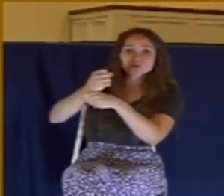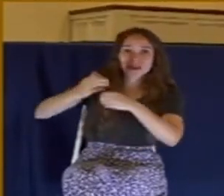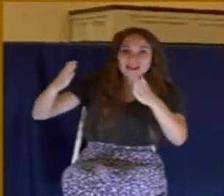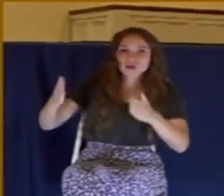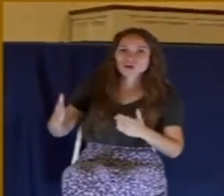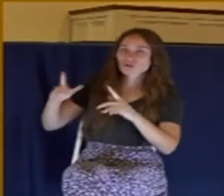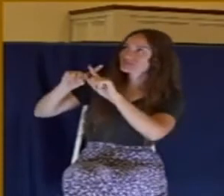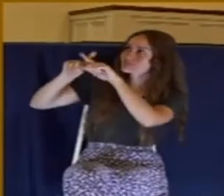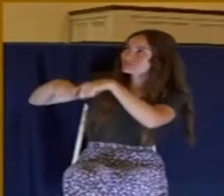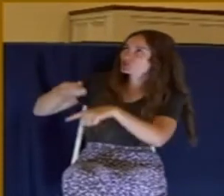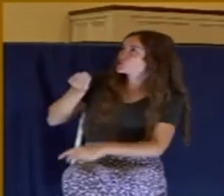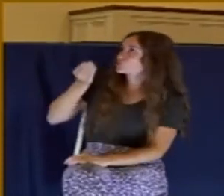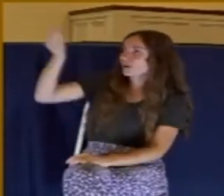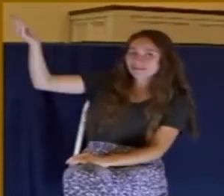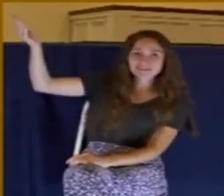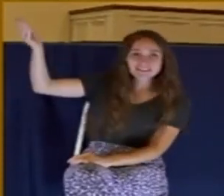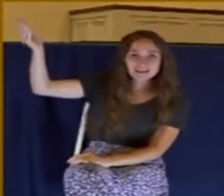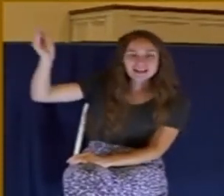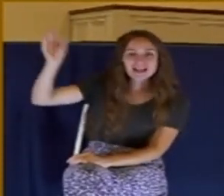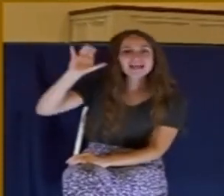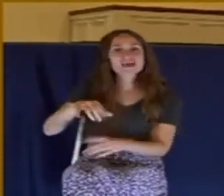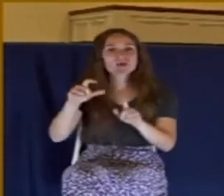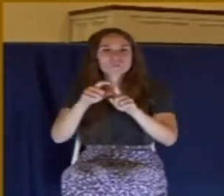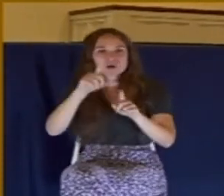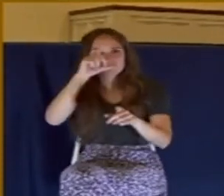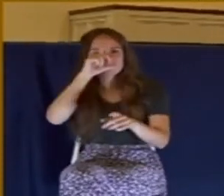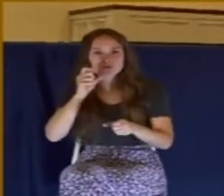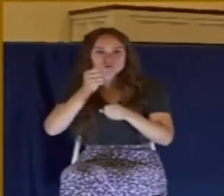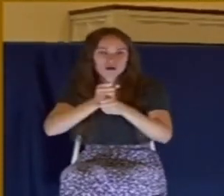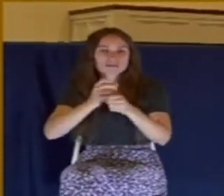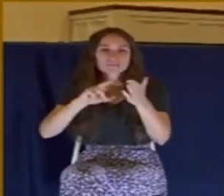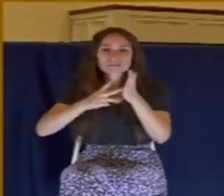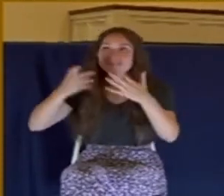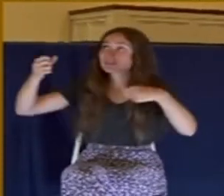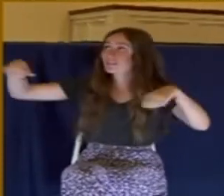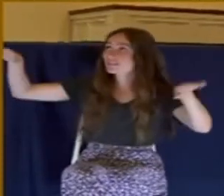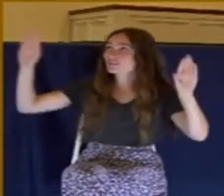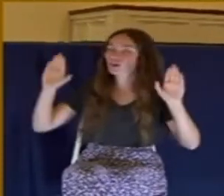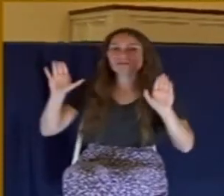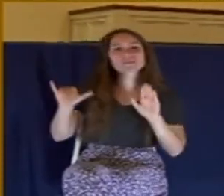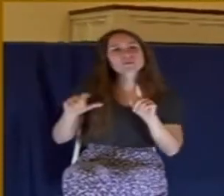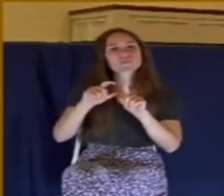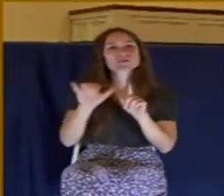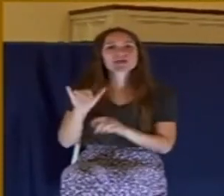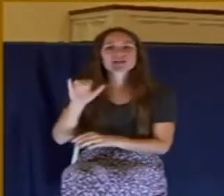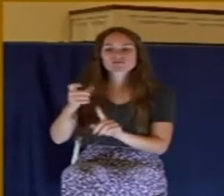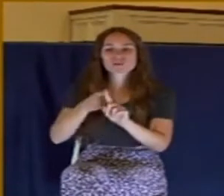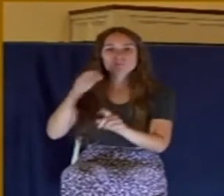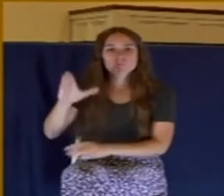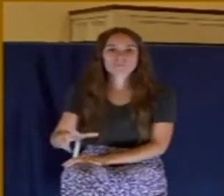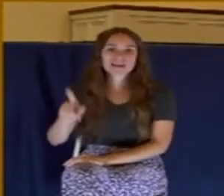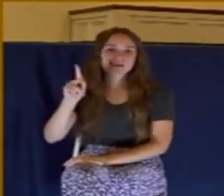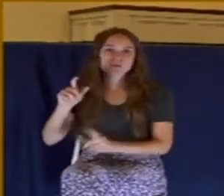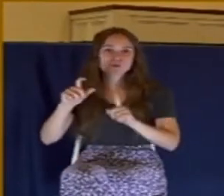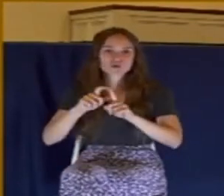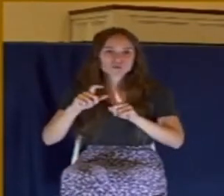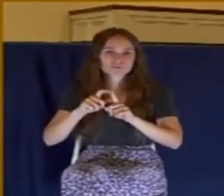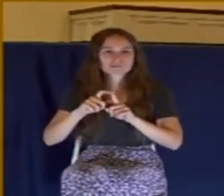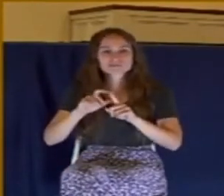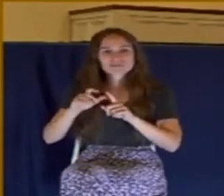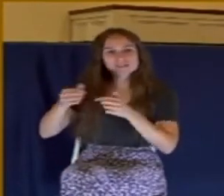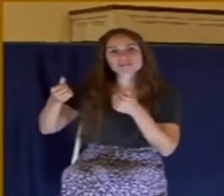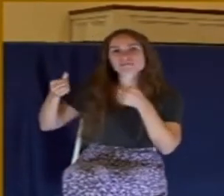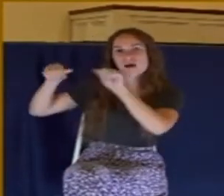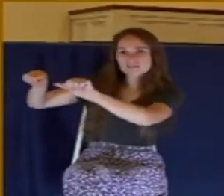word entrust here, simply to deliver over for safekeeping, it's a banking term. Just to give as a deposit. You take your check,